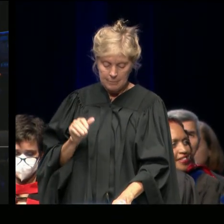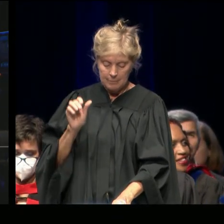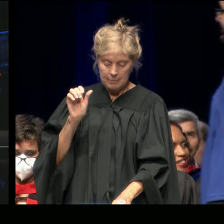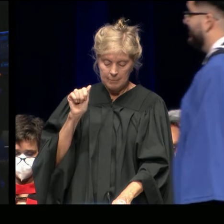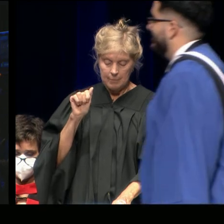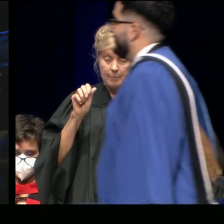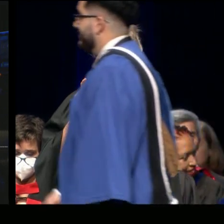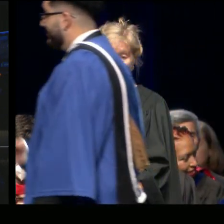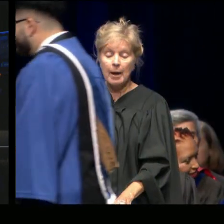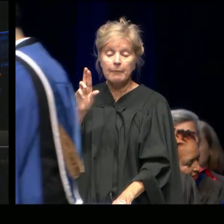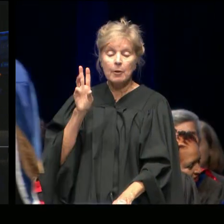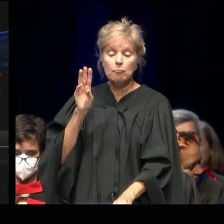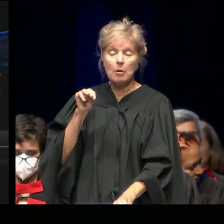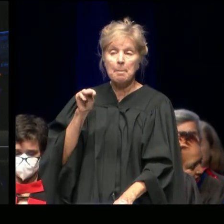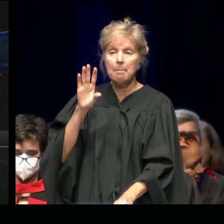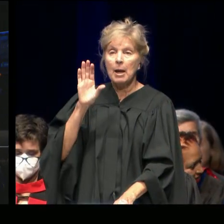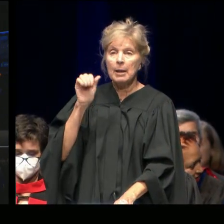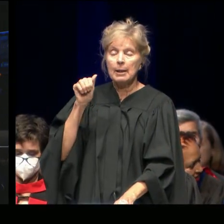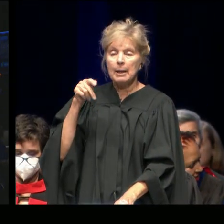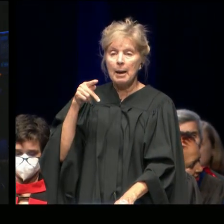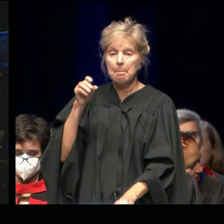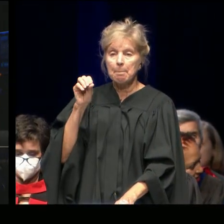Avram Campos.